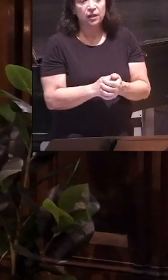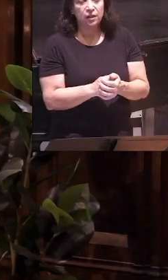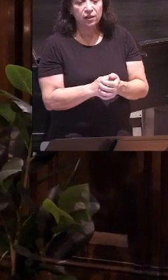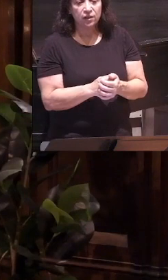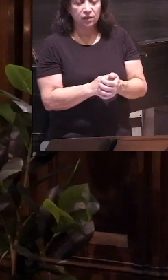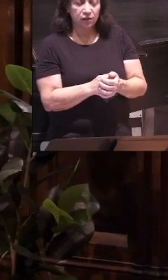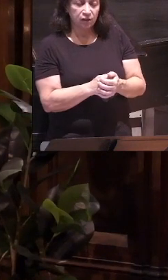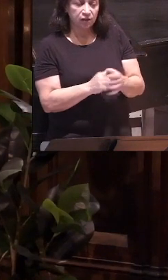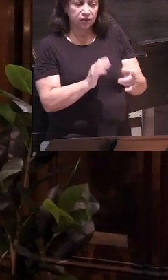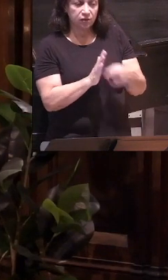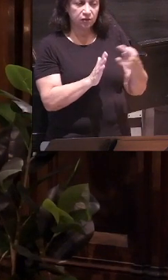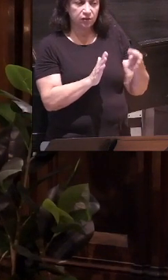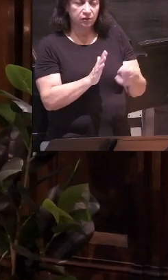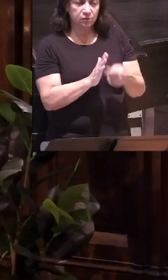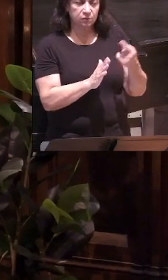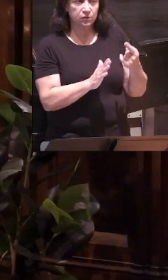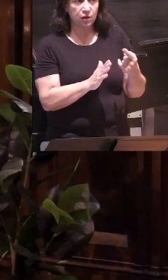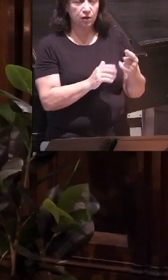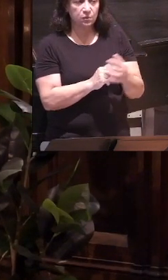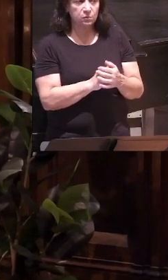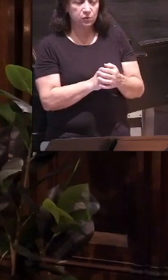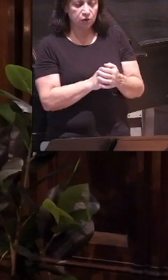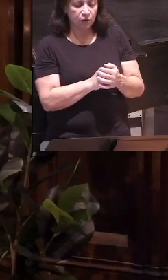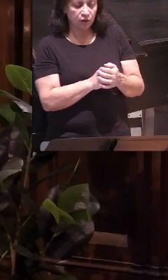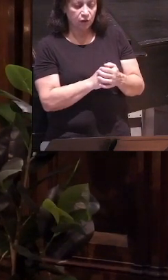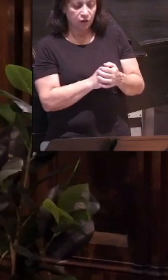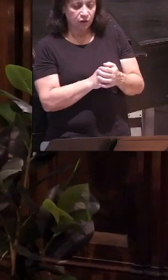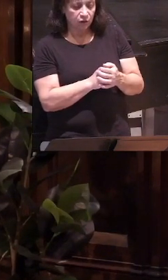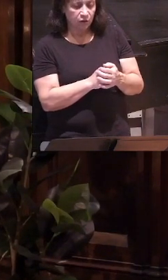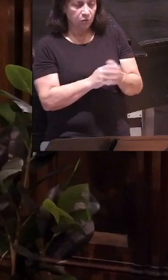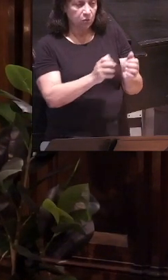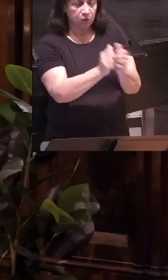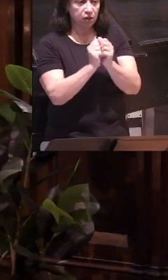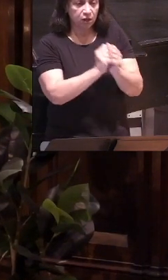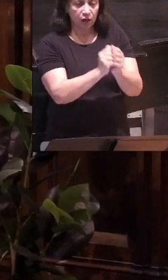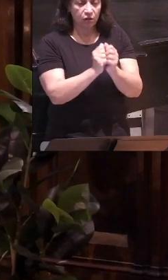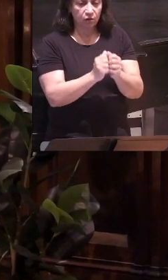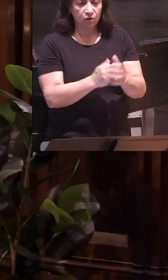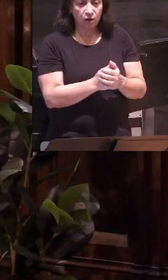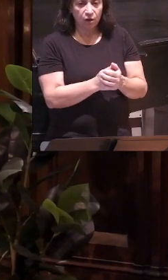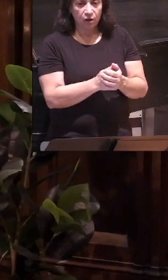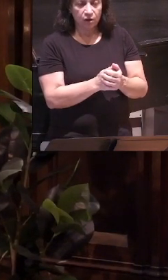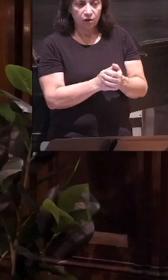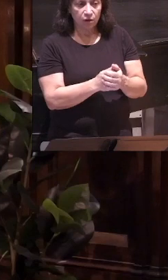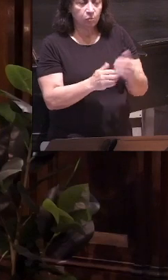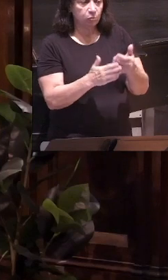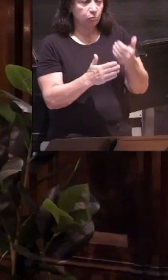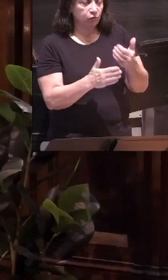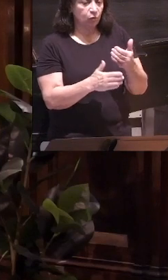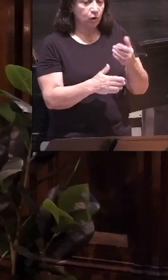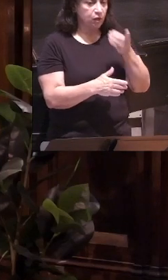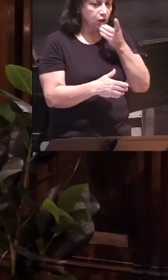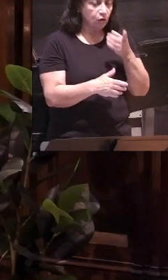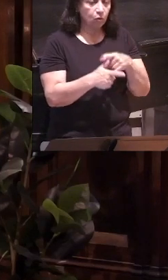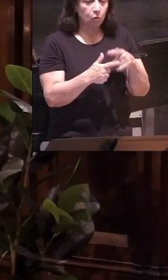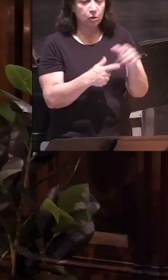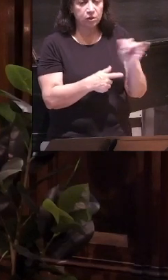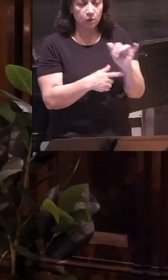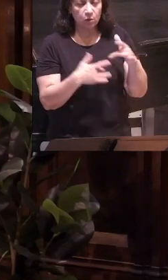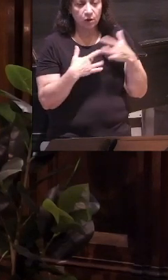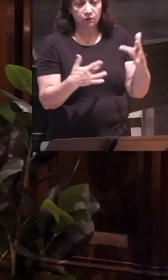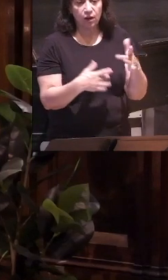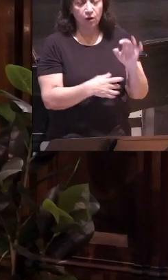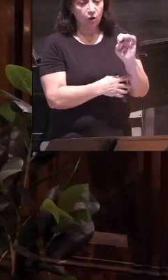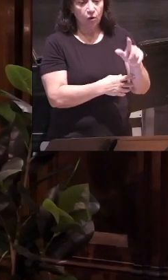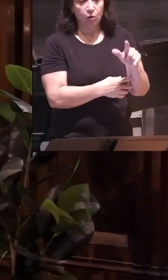Earl and Tammy's wedding, and whenever a blast would go out for a dinner or a similar event, you know, Earl